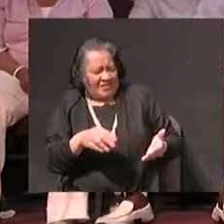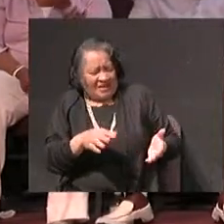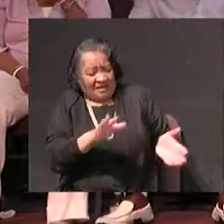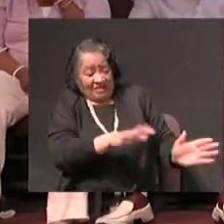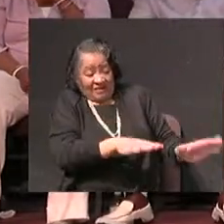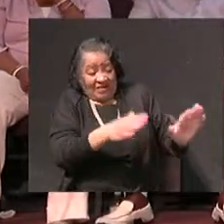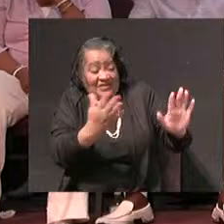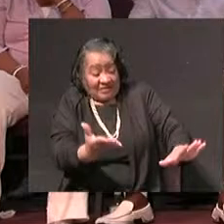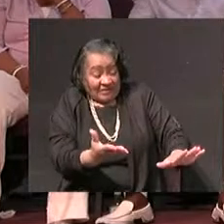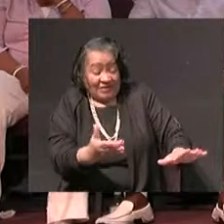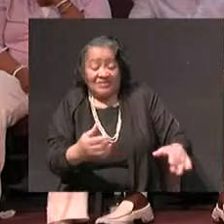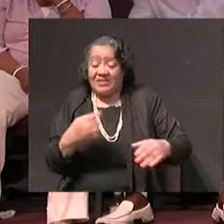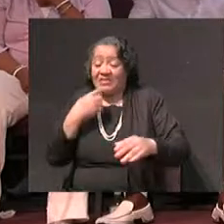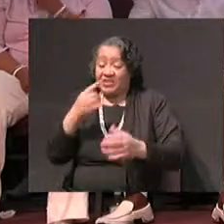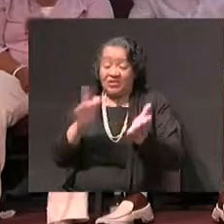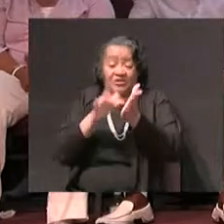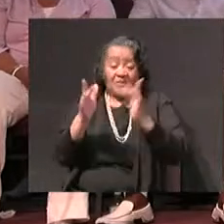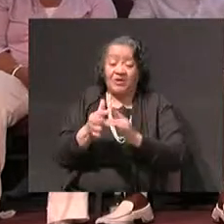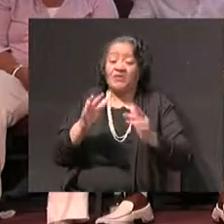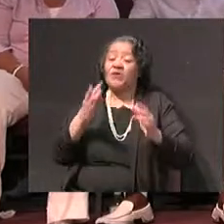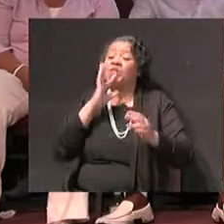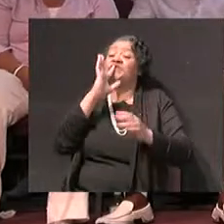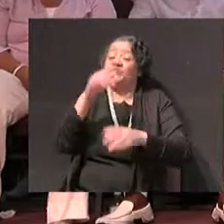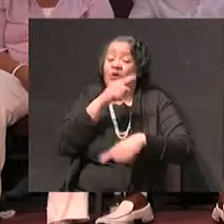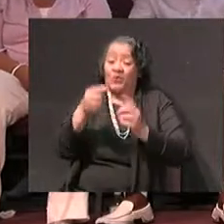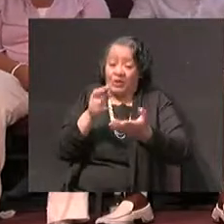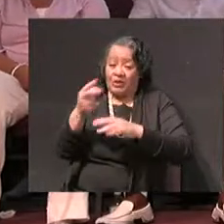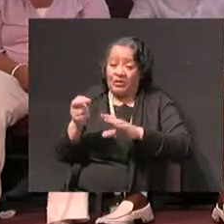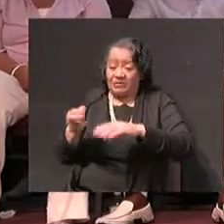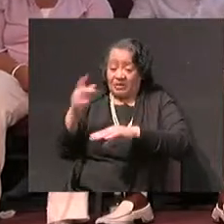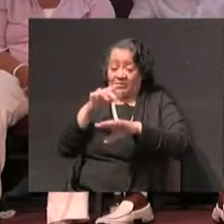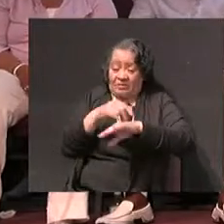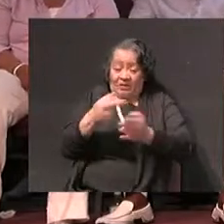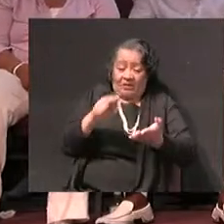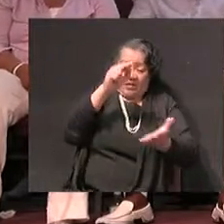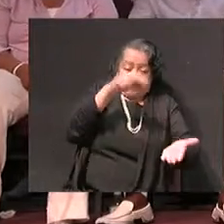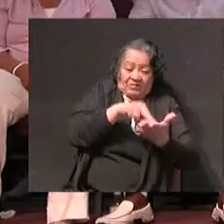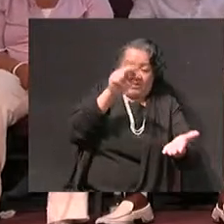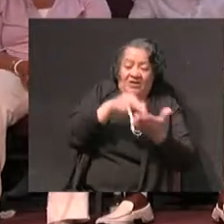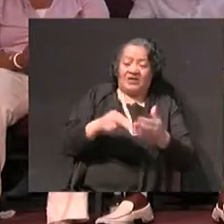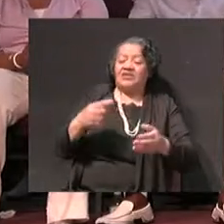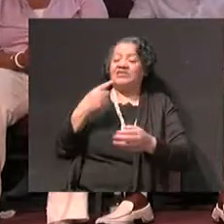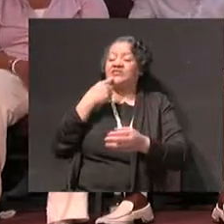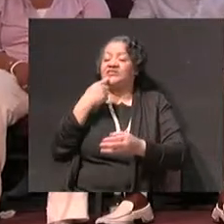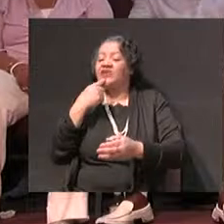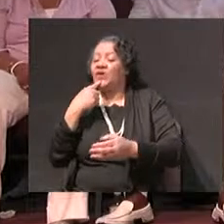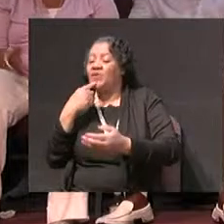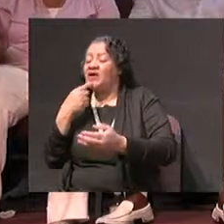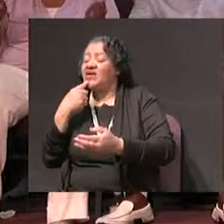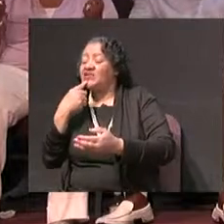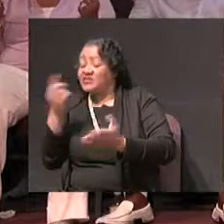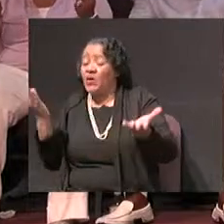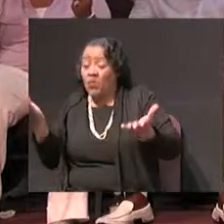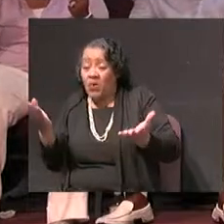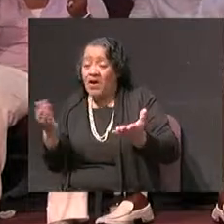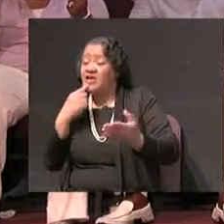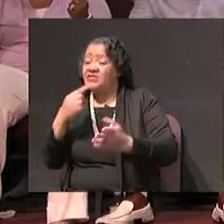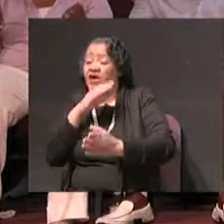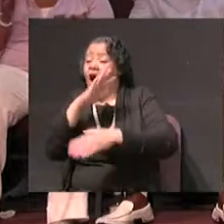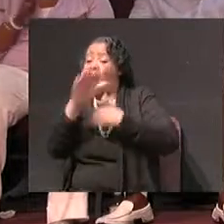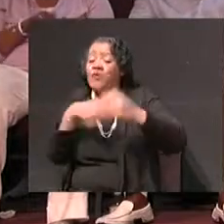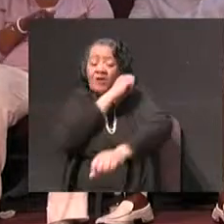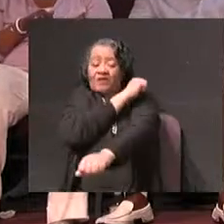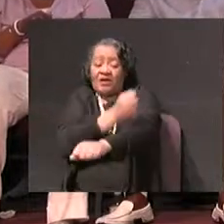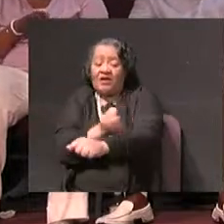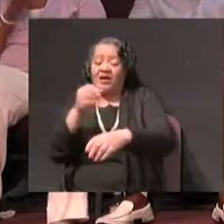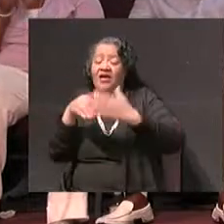say anything when he got up? Grave said he did say just one thing. All power